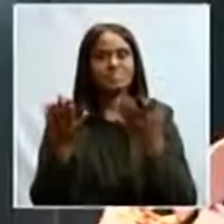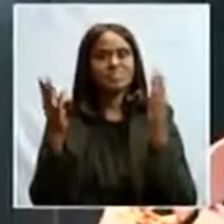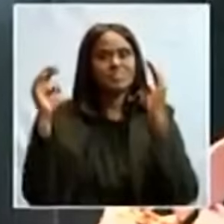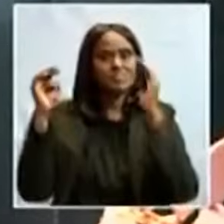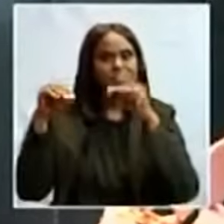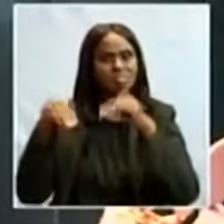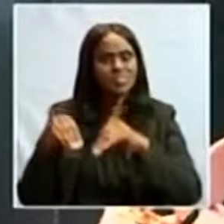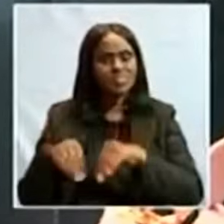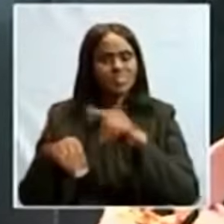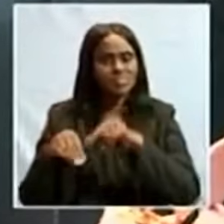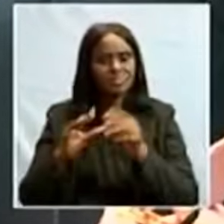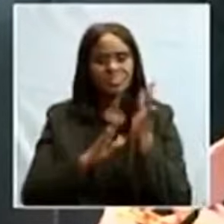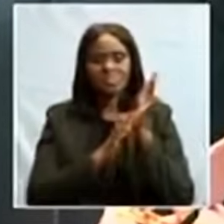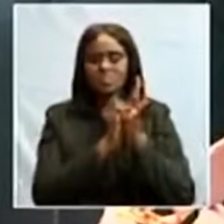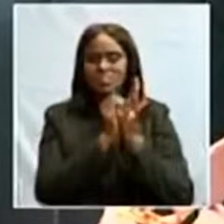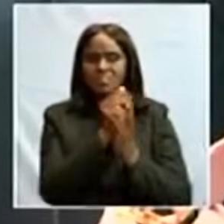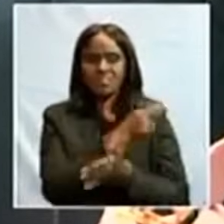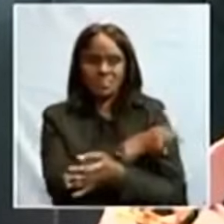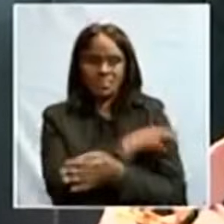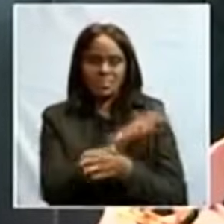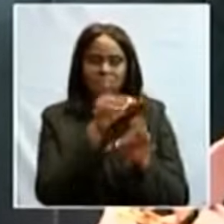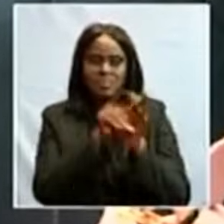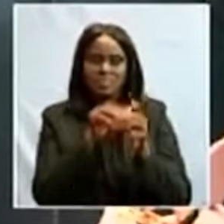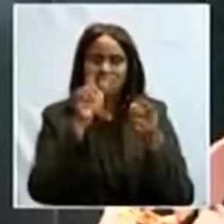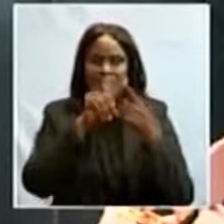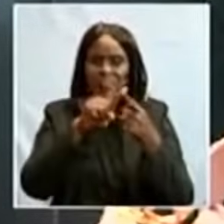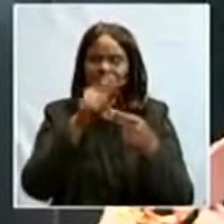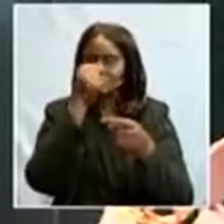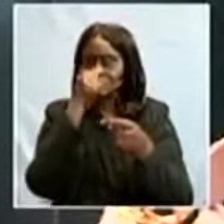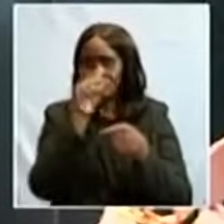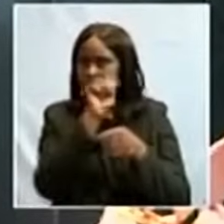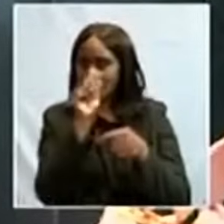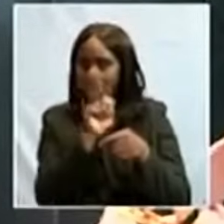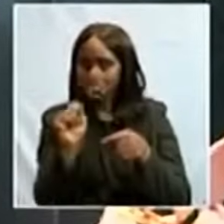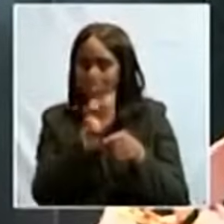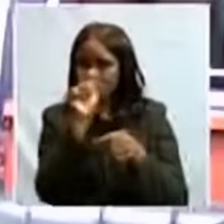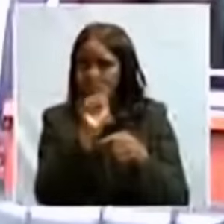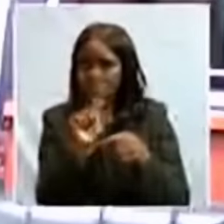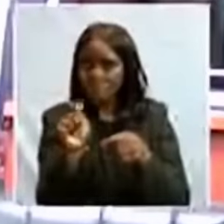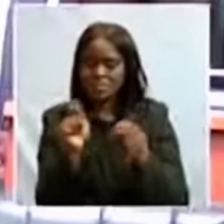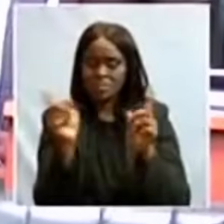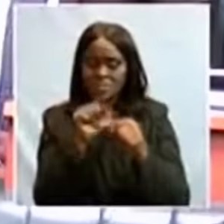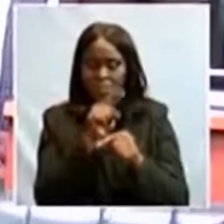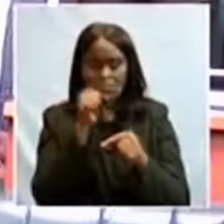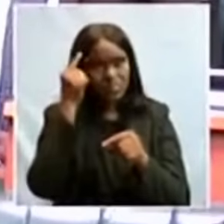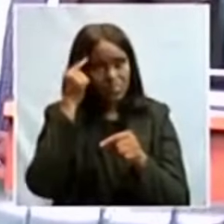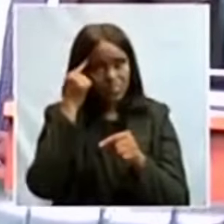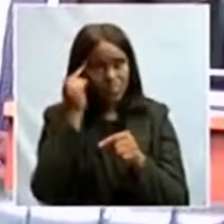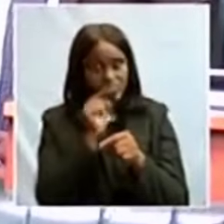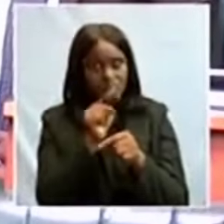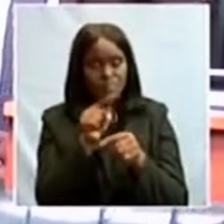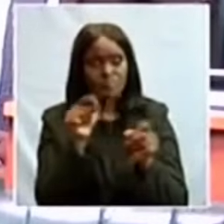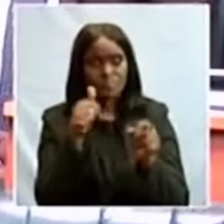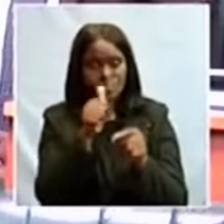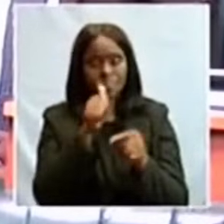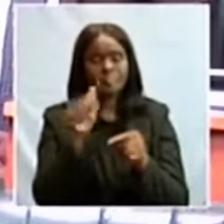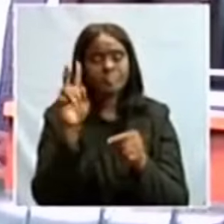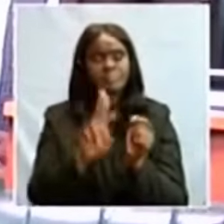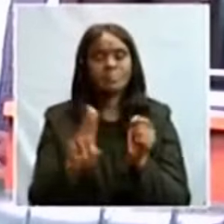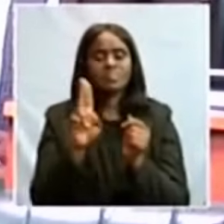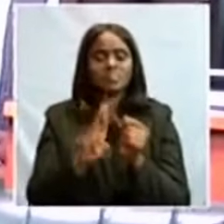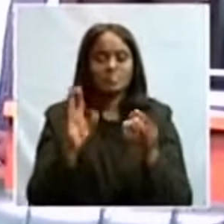defunct cancer hospitals into Tanzania, when this government